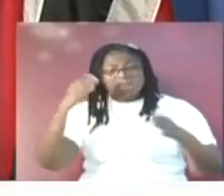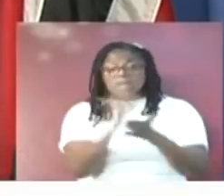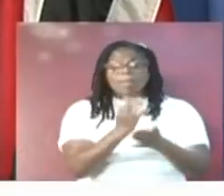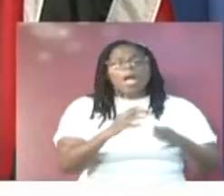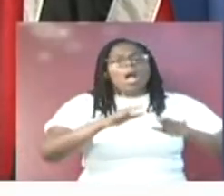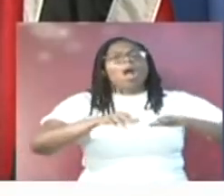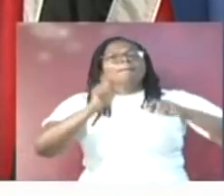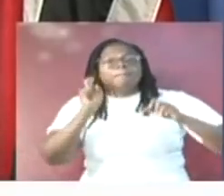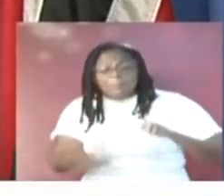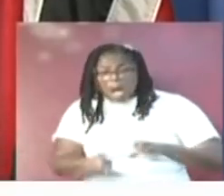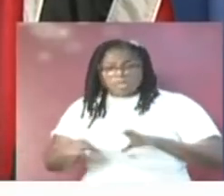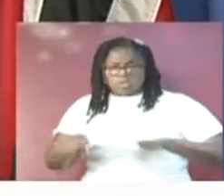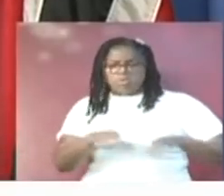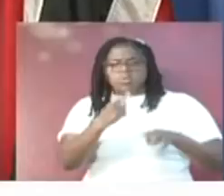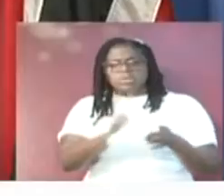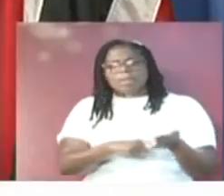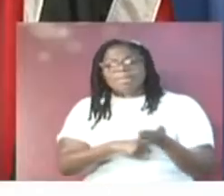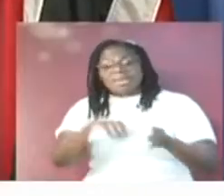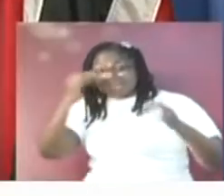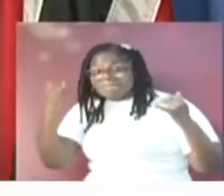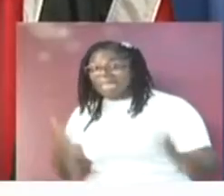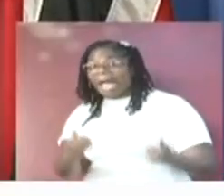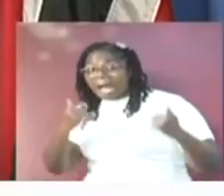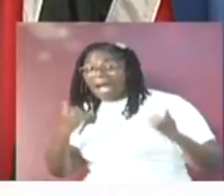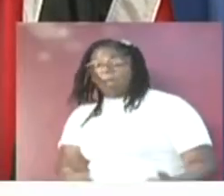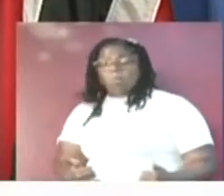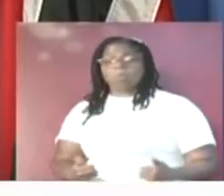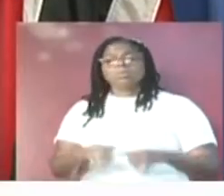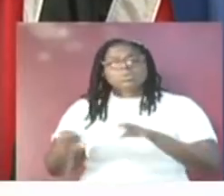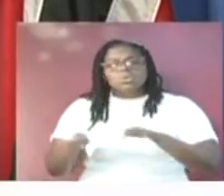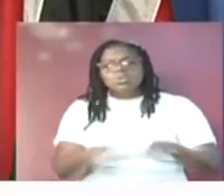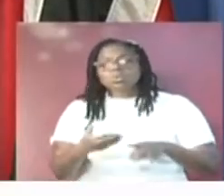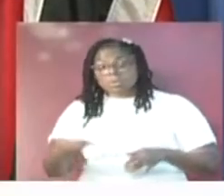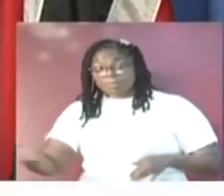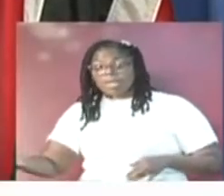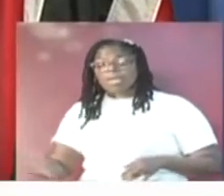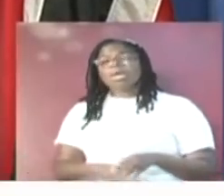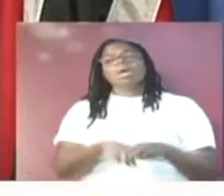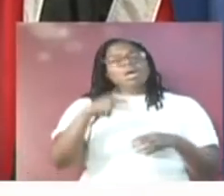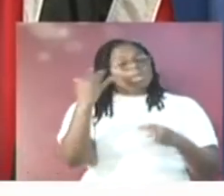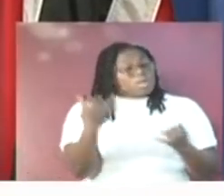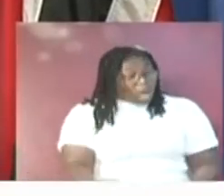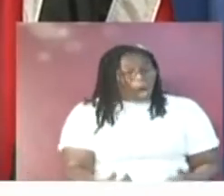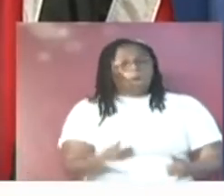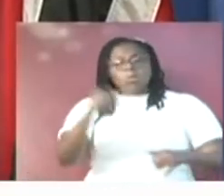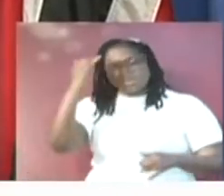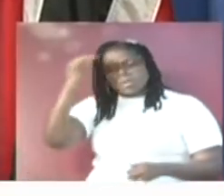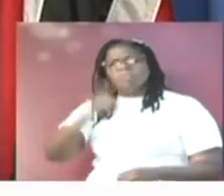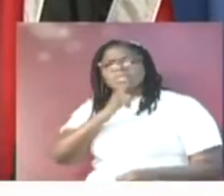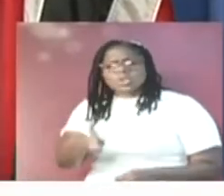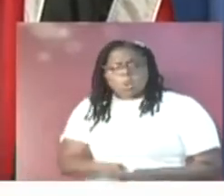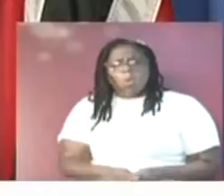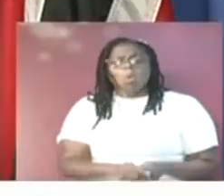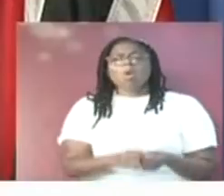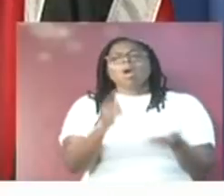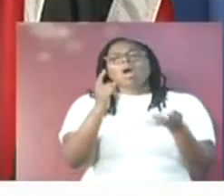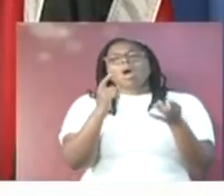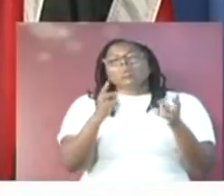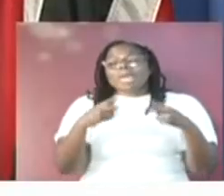to do certain things, given what has been generated through the population, the level of